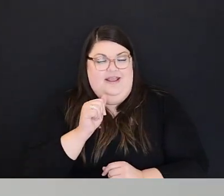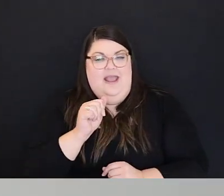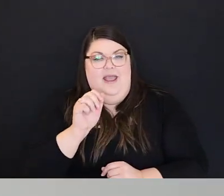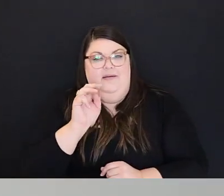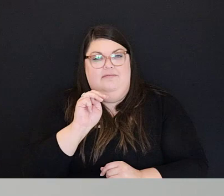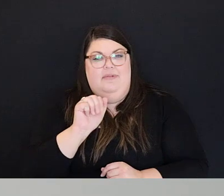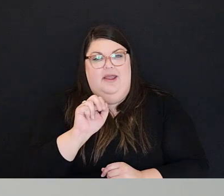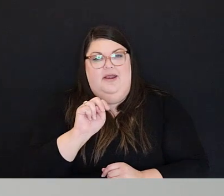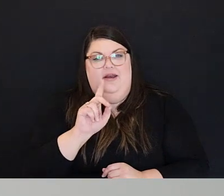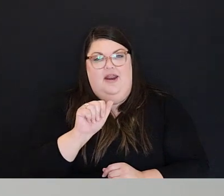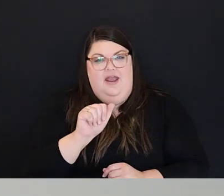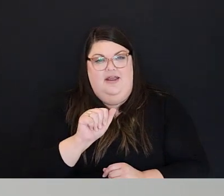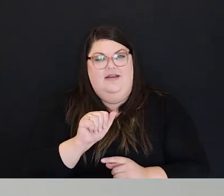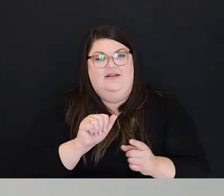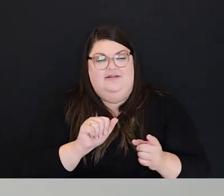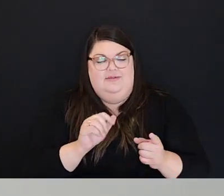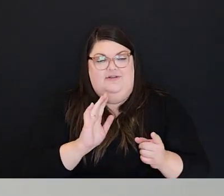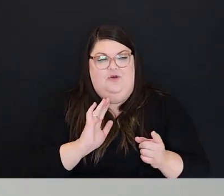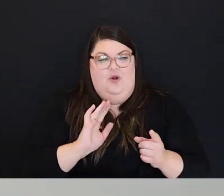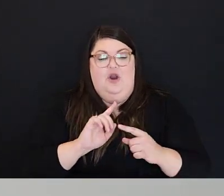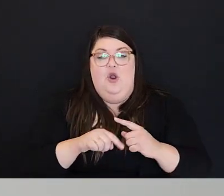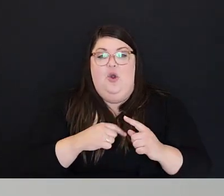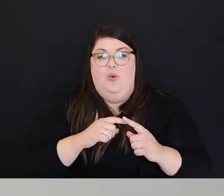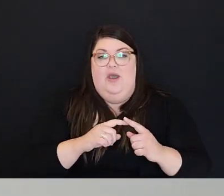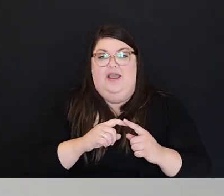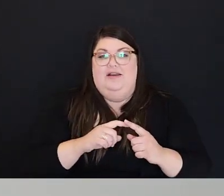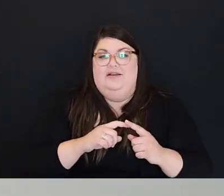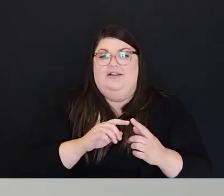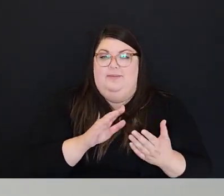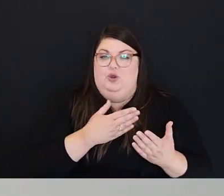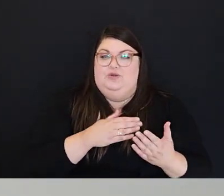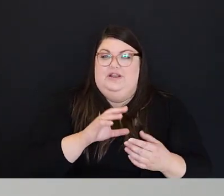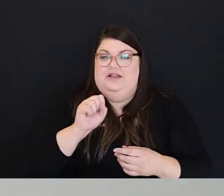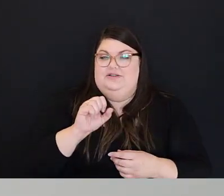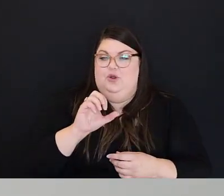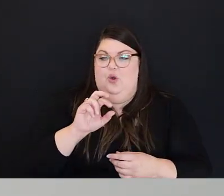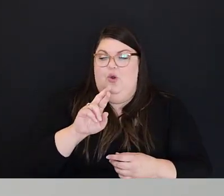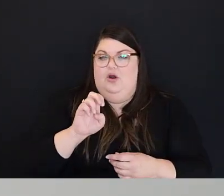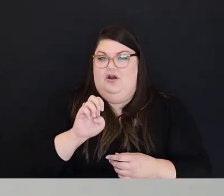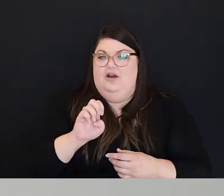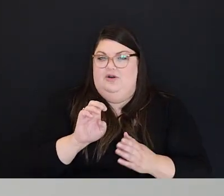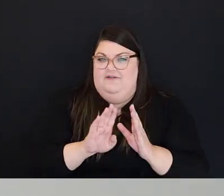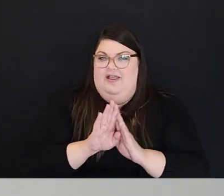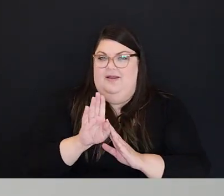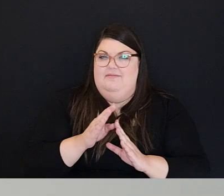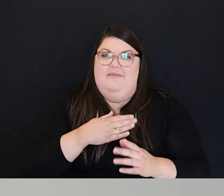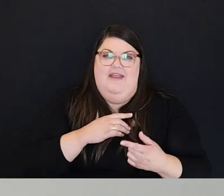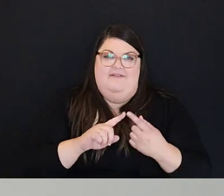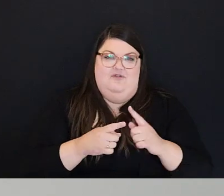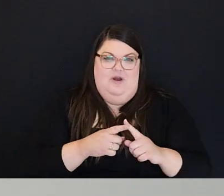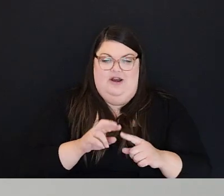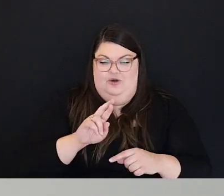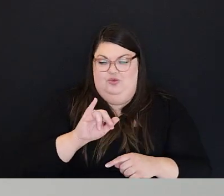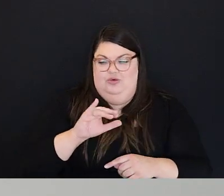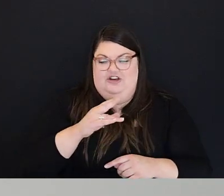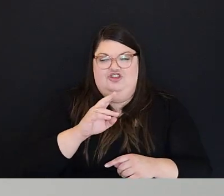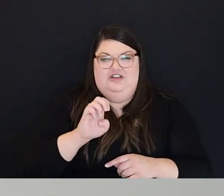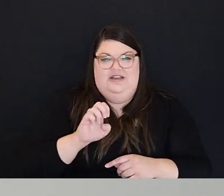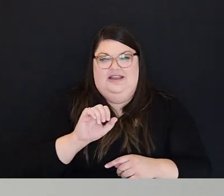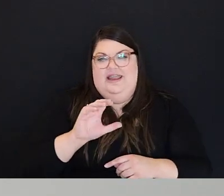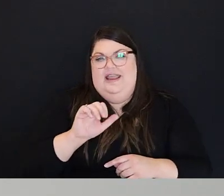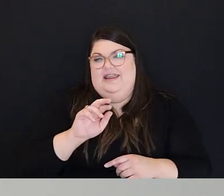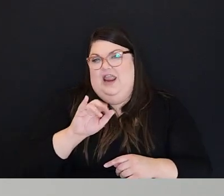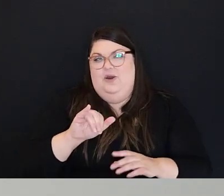when the score was developed, my dear friend Richie Carey, who is just the most incredible human